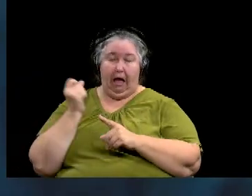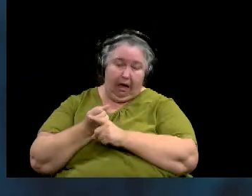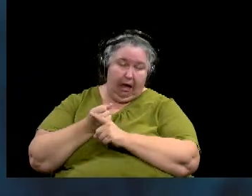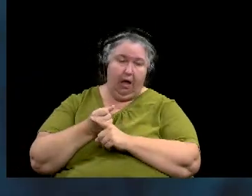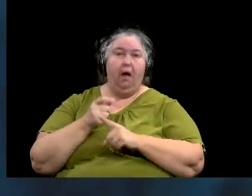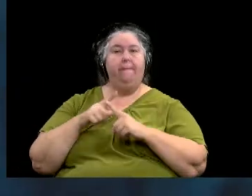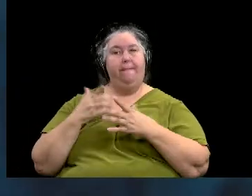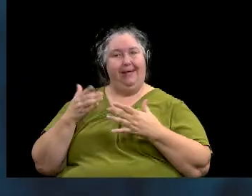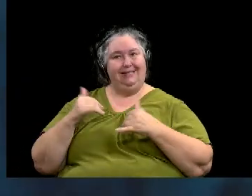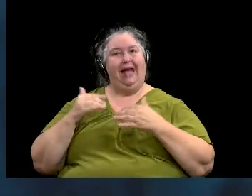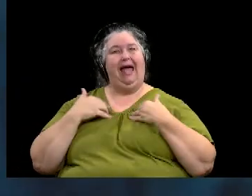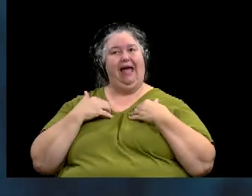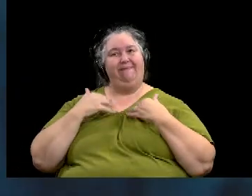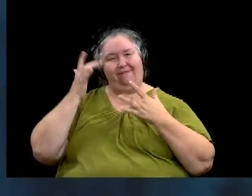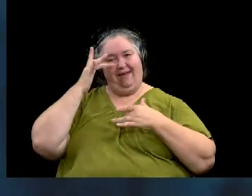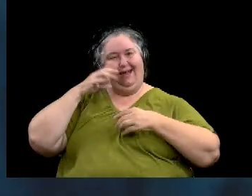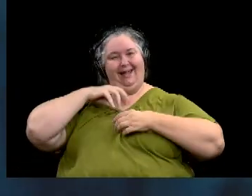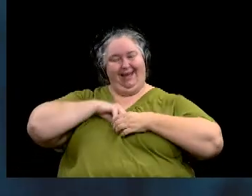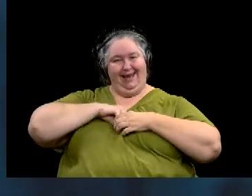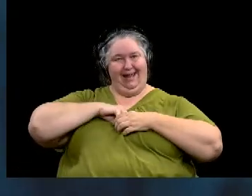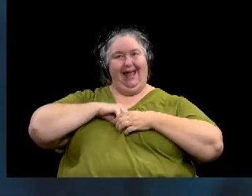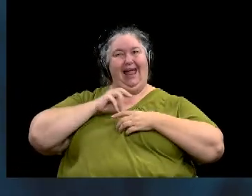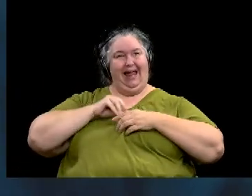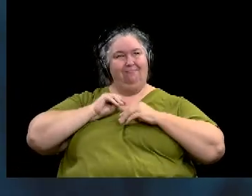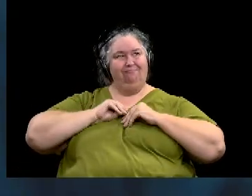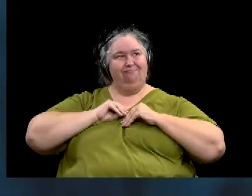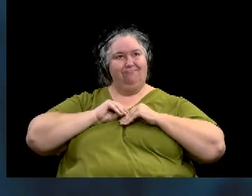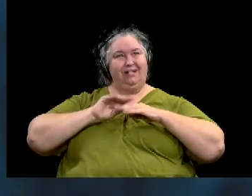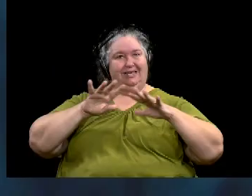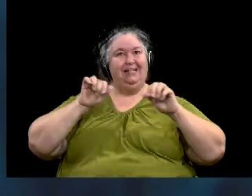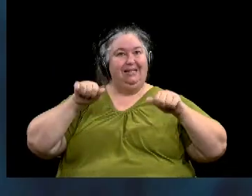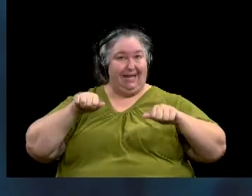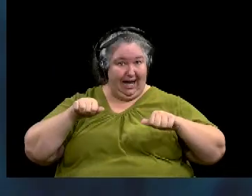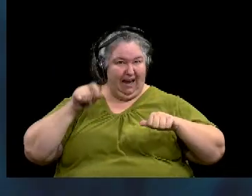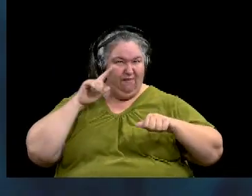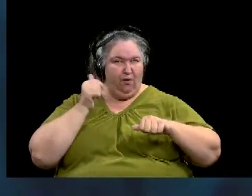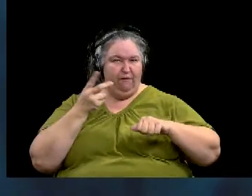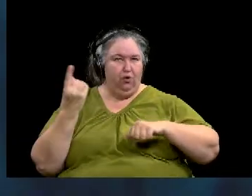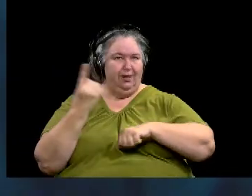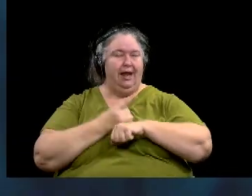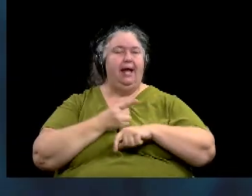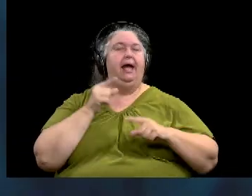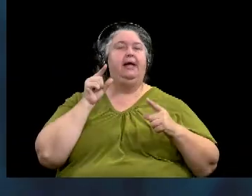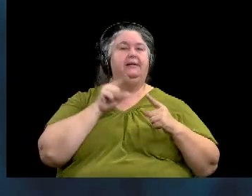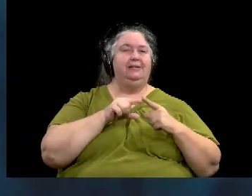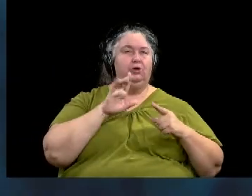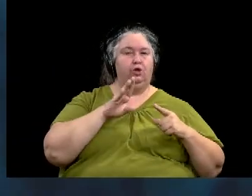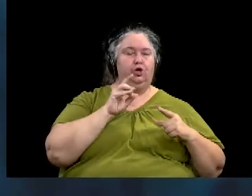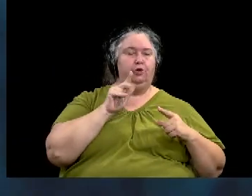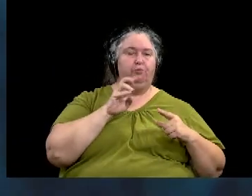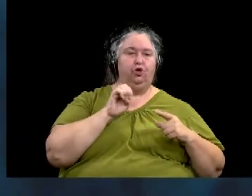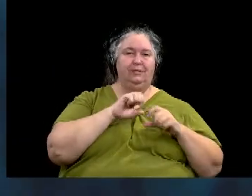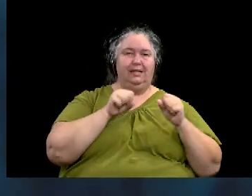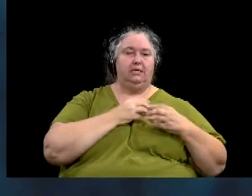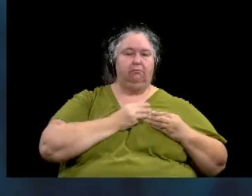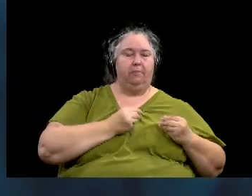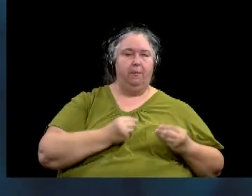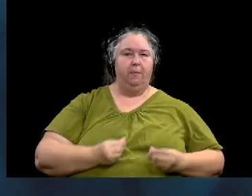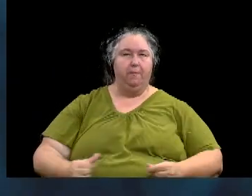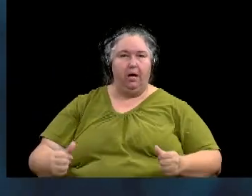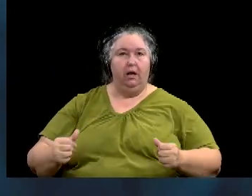for a couple of days as your immune system is dealing with that virus. So you may not get sick, but you could still be a carrier.